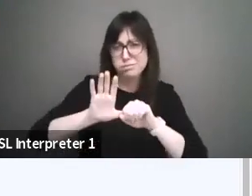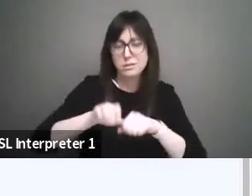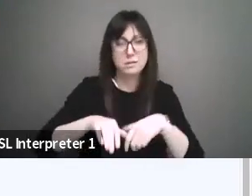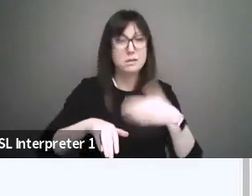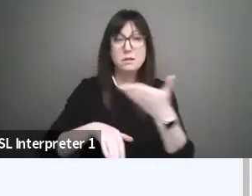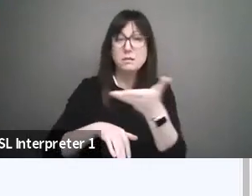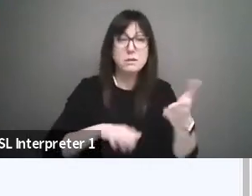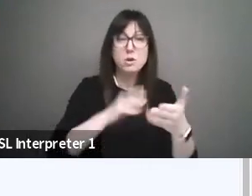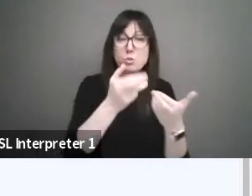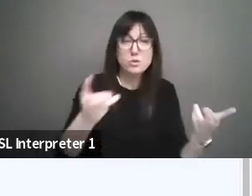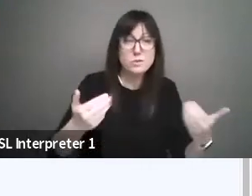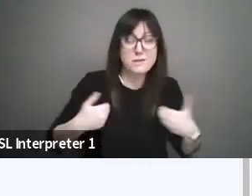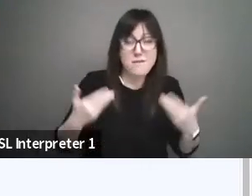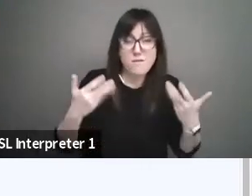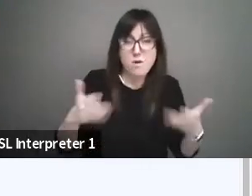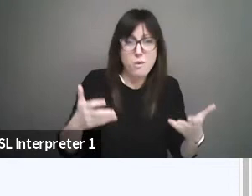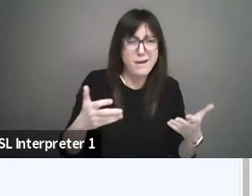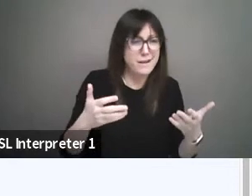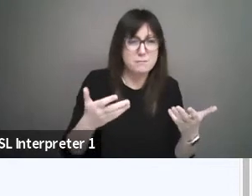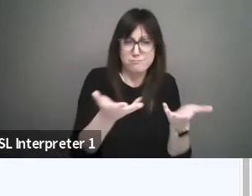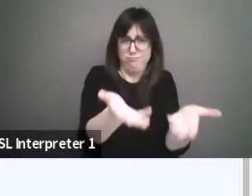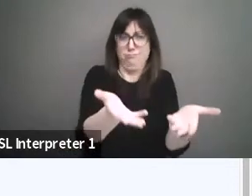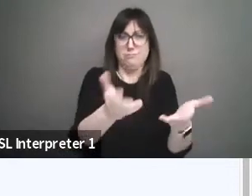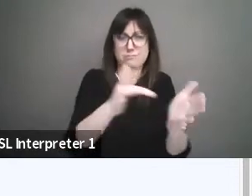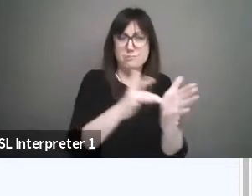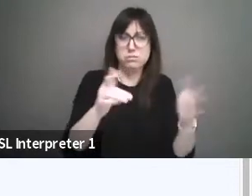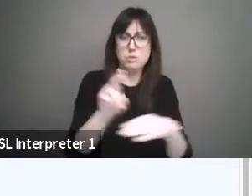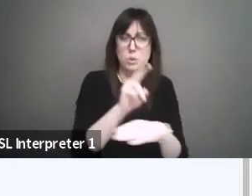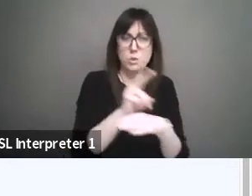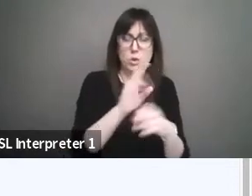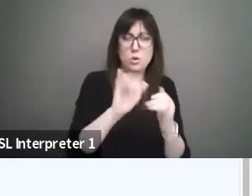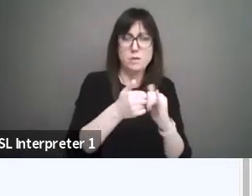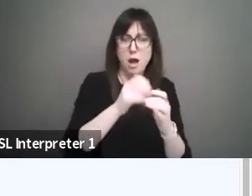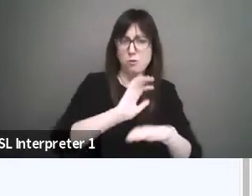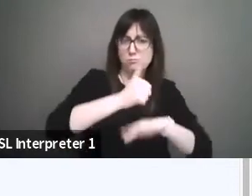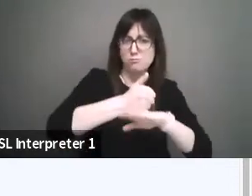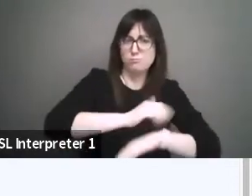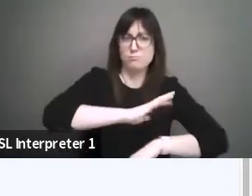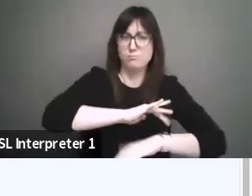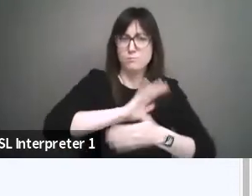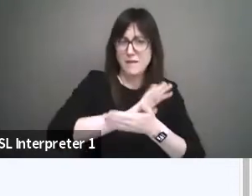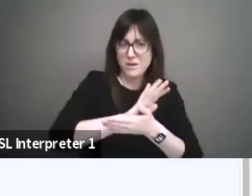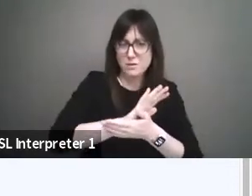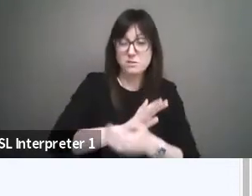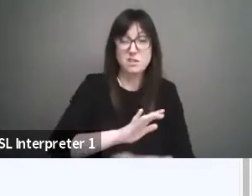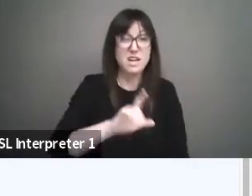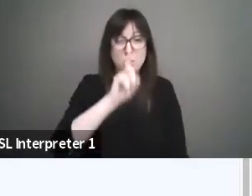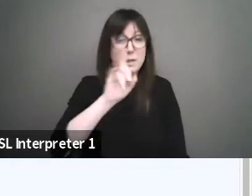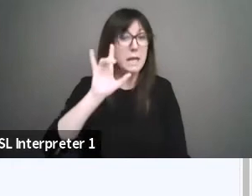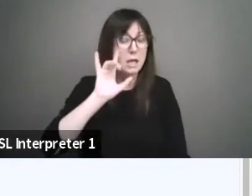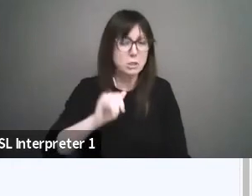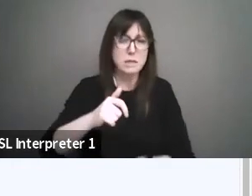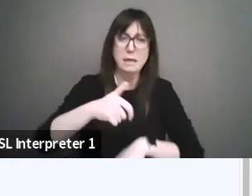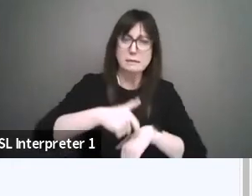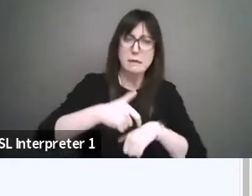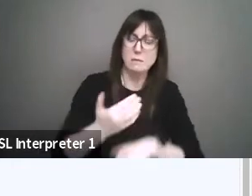resources your company already has to create very engaging videos. It looks like I took my time to create